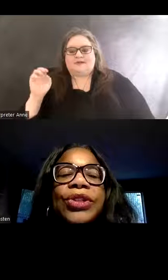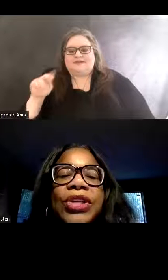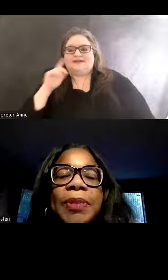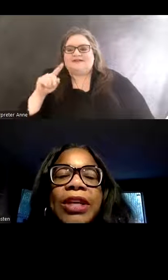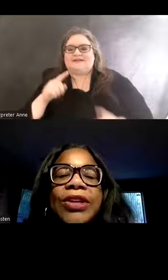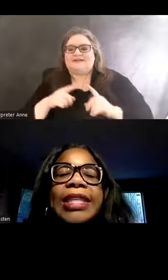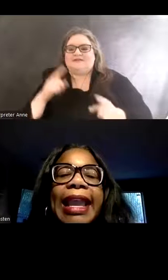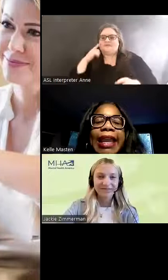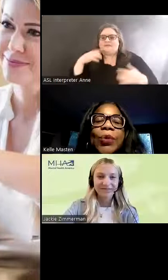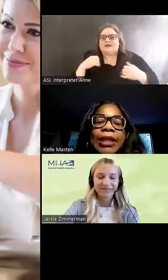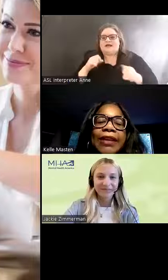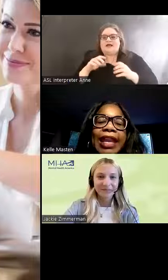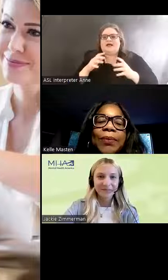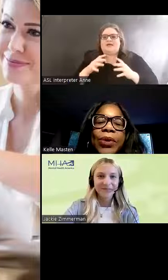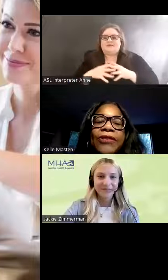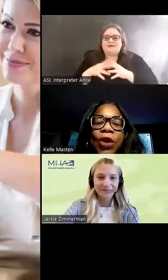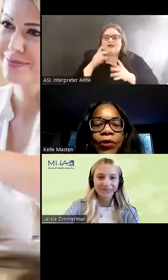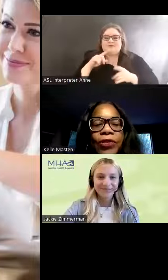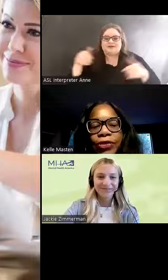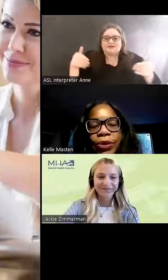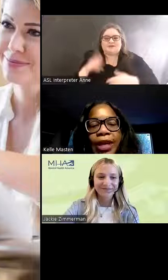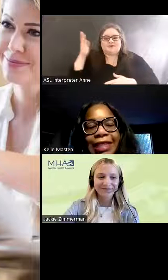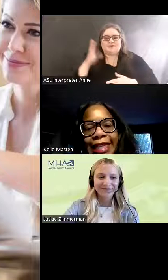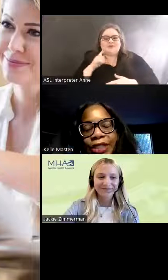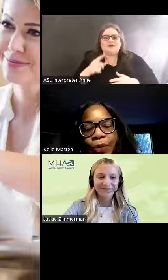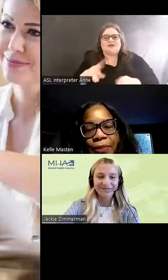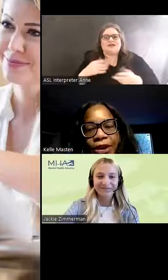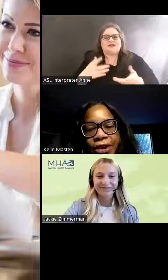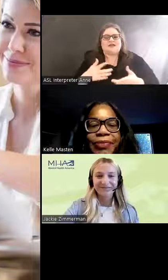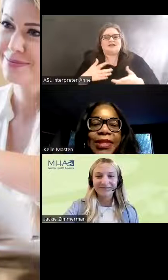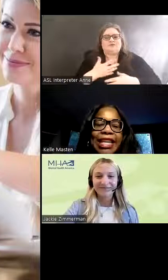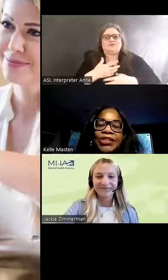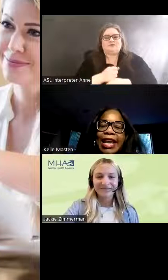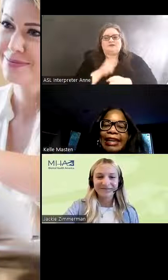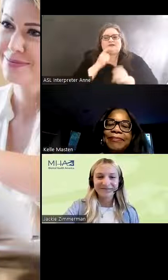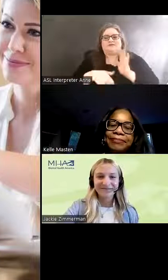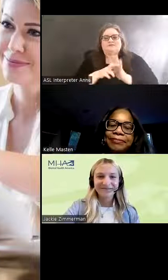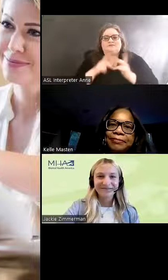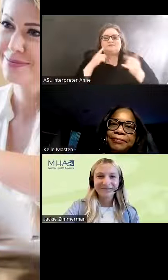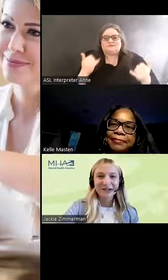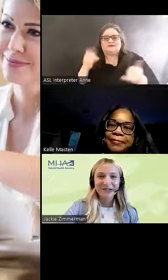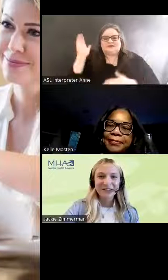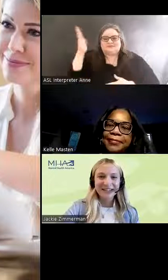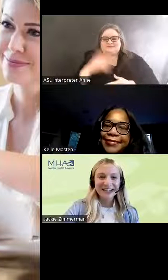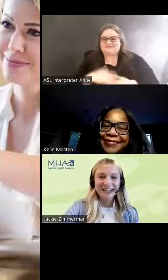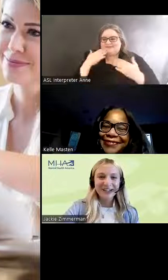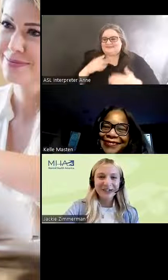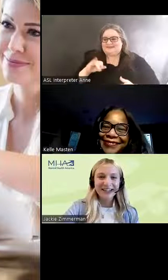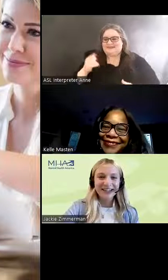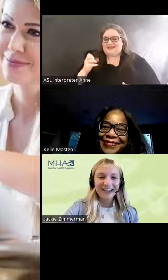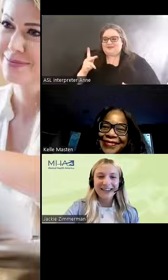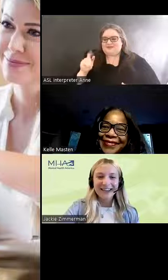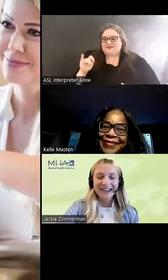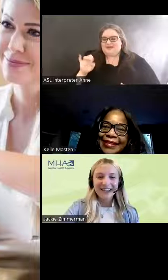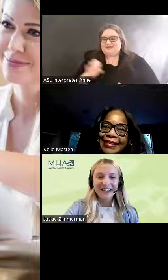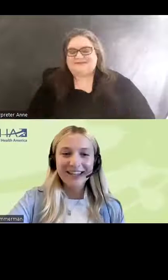will introduce our speakers and will give a brief overview of today's webinar. Thank you, Jackie. Perfect. Thank you,